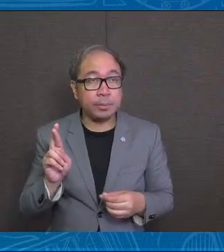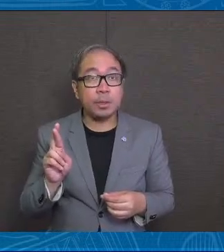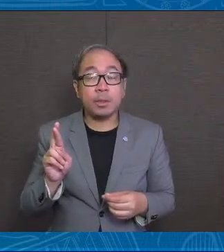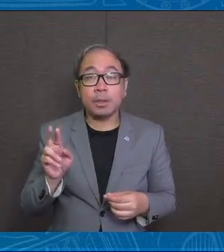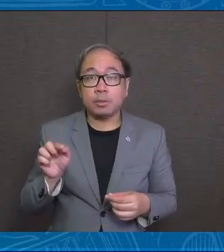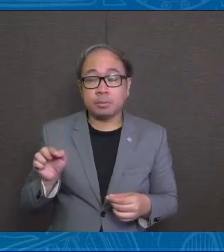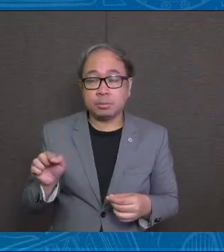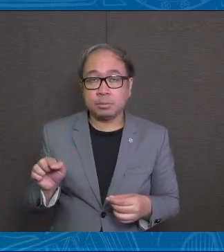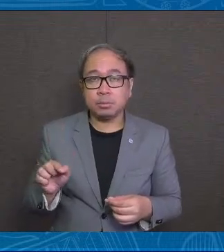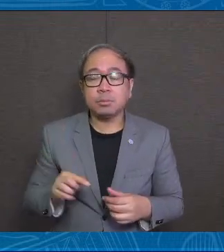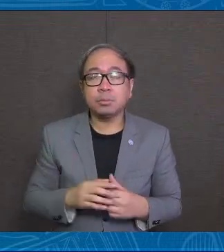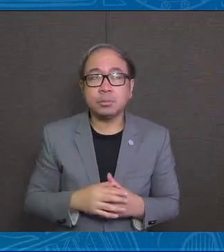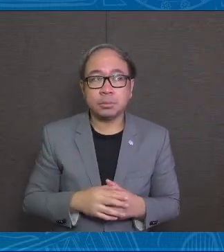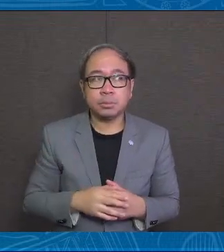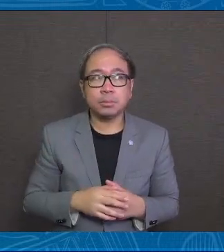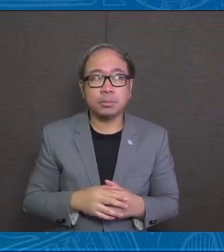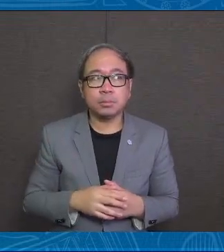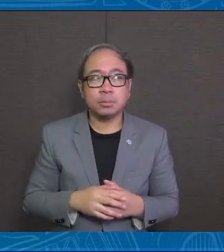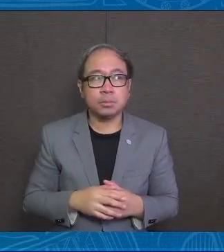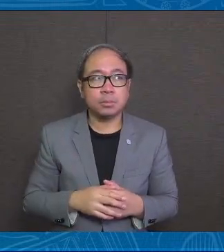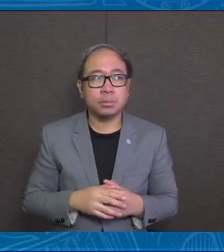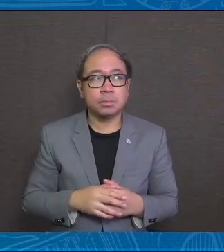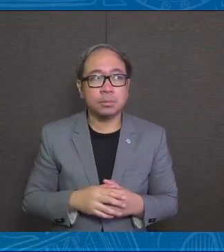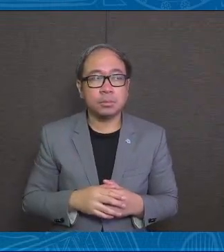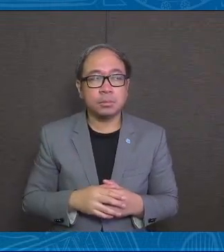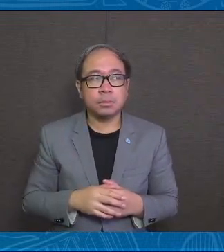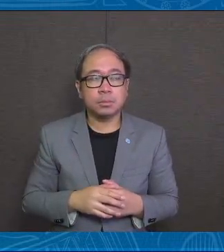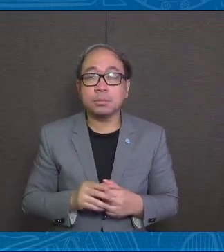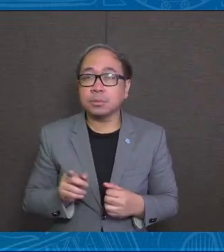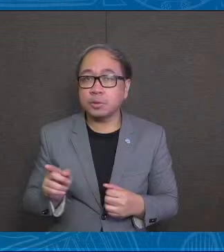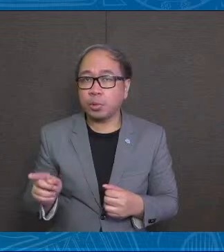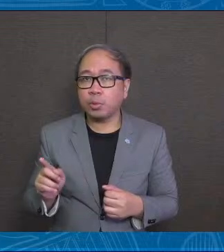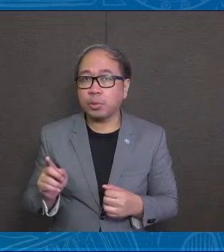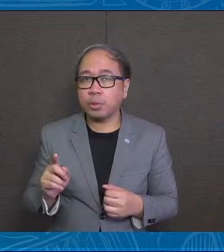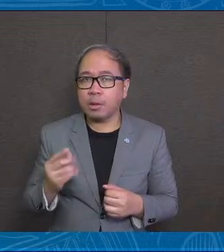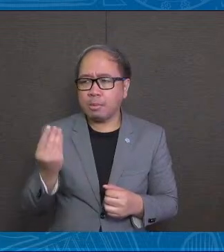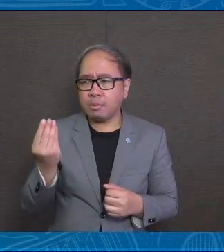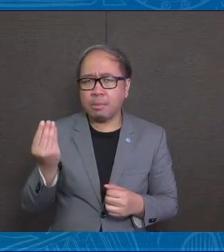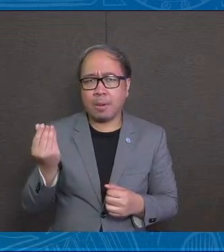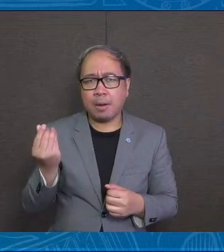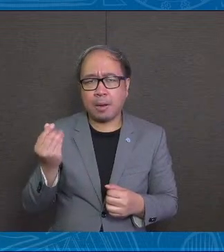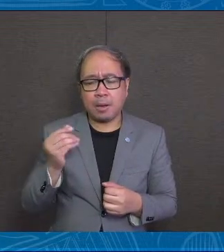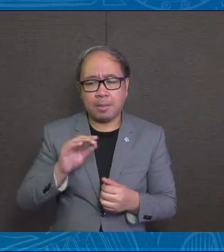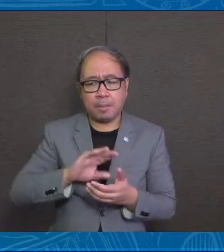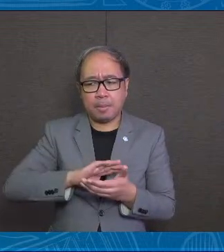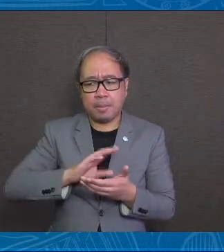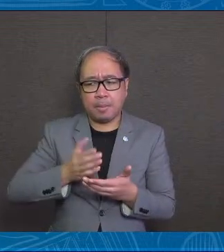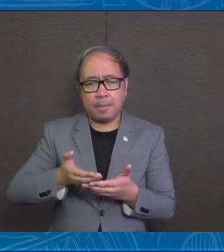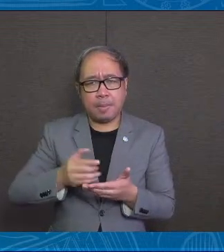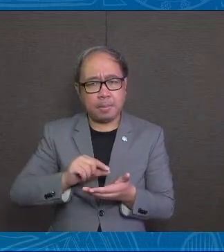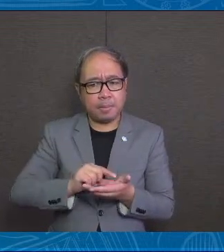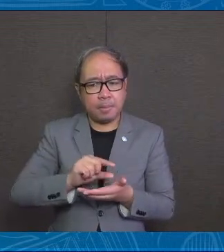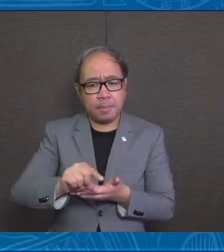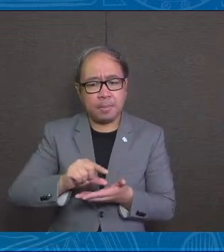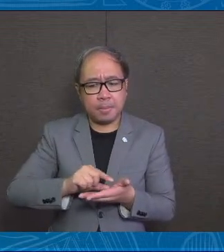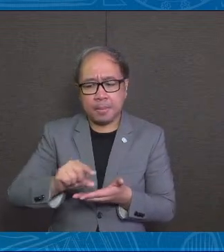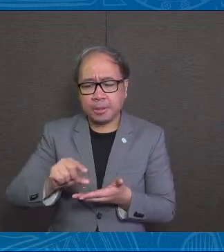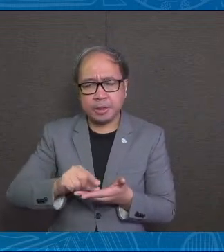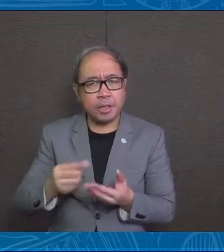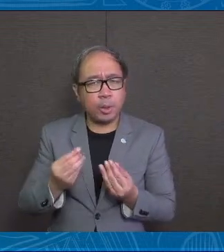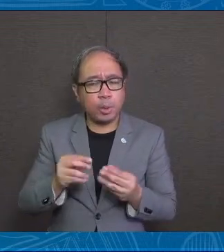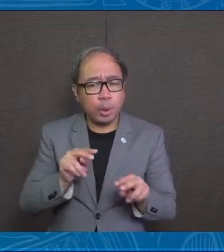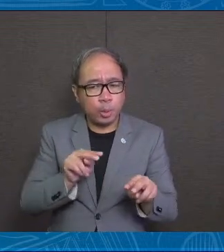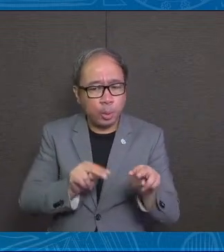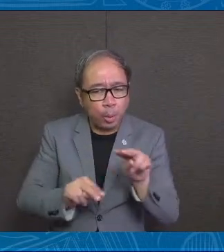that I think raised on the budget monitoring. I think it allows context to ensure